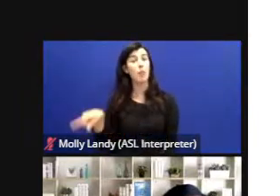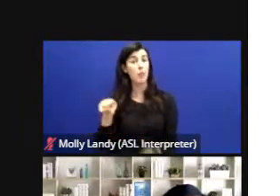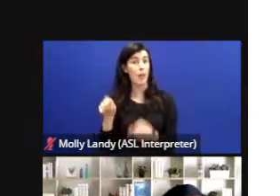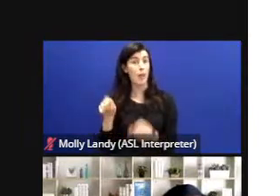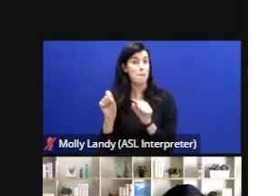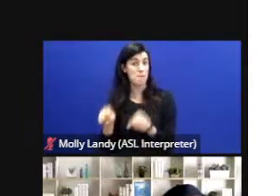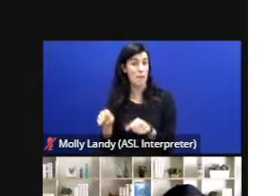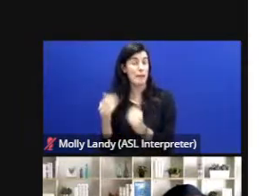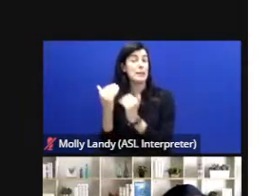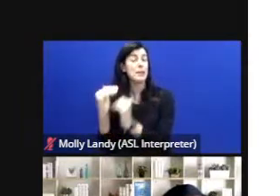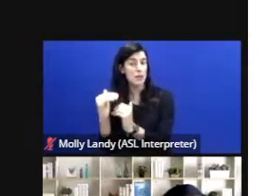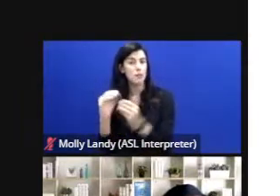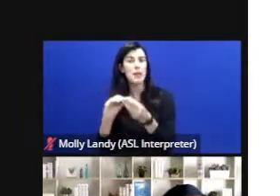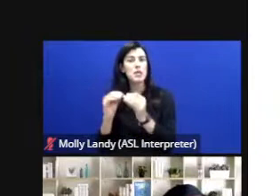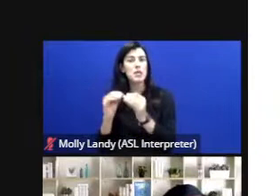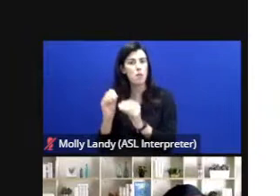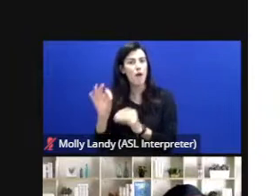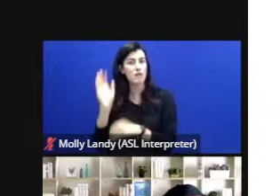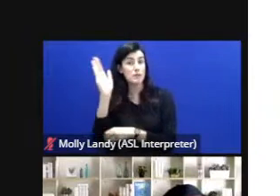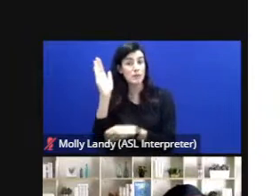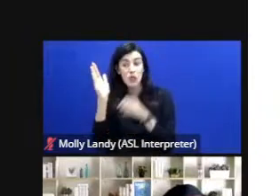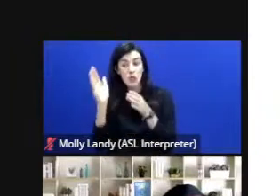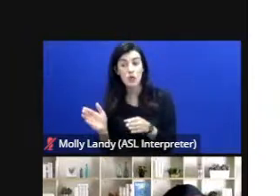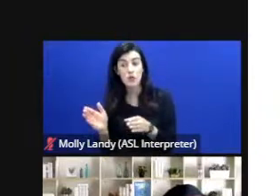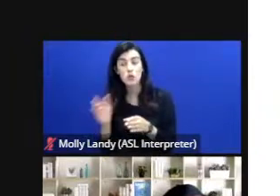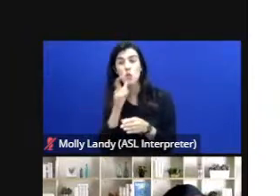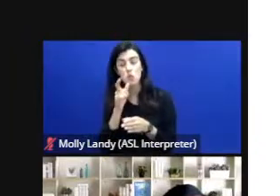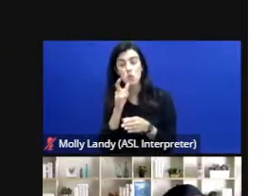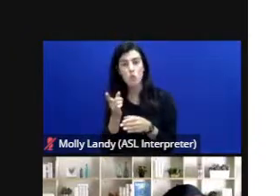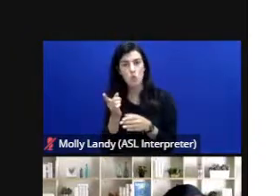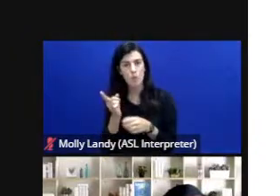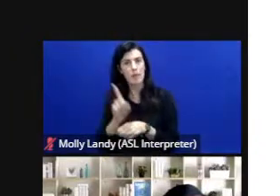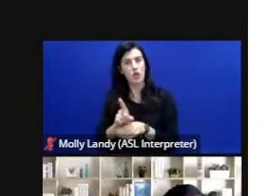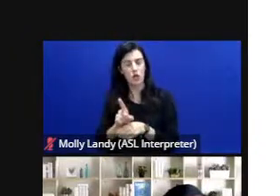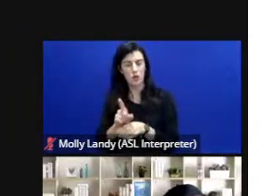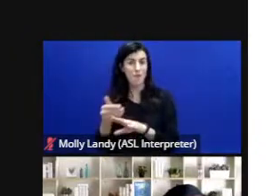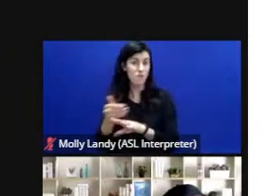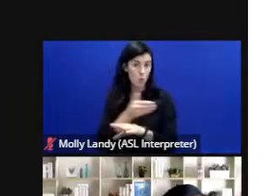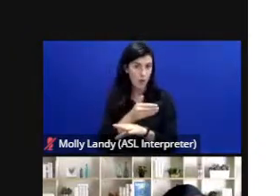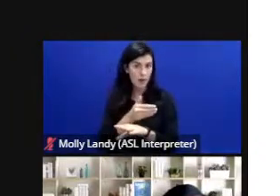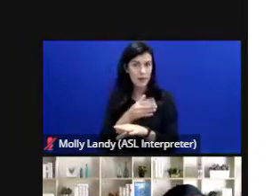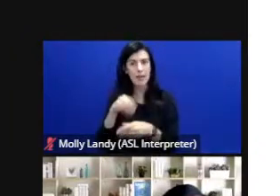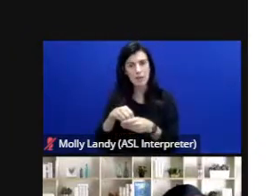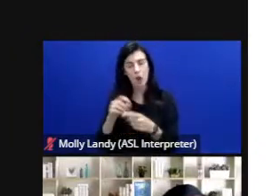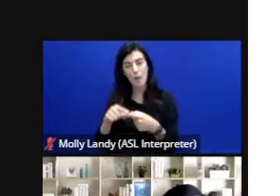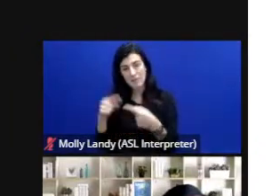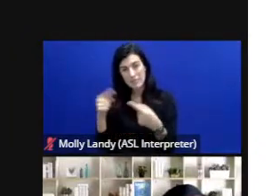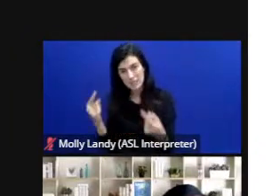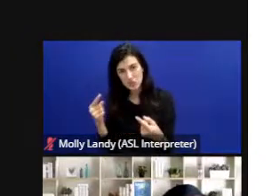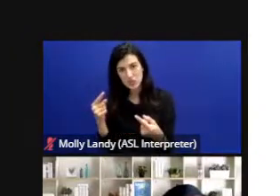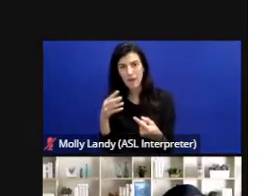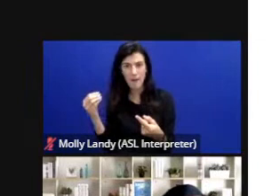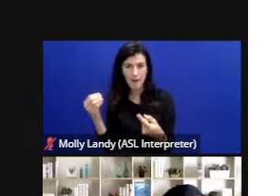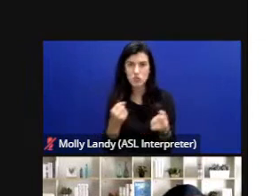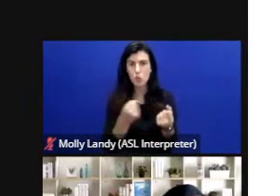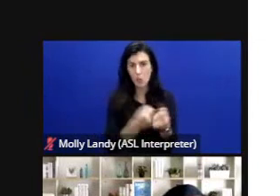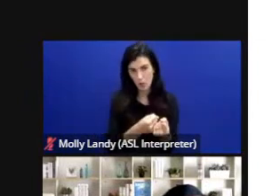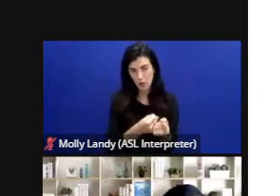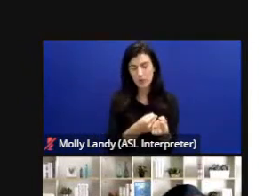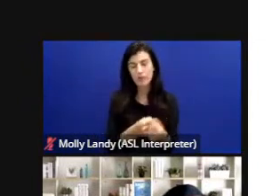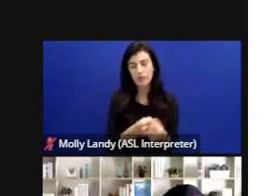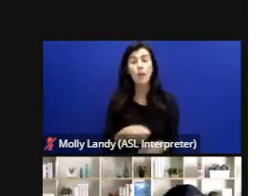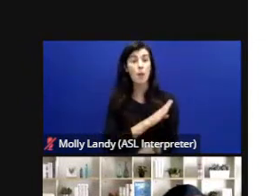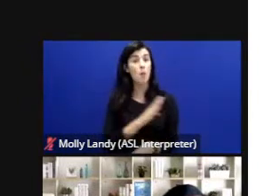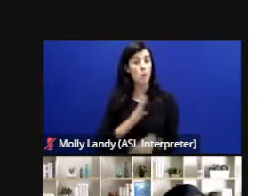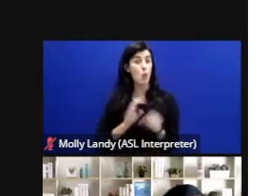number of speakers who appear before it in opposition or in support of a given issue being considered by the board. The